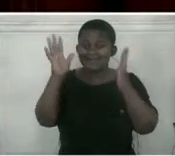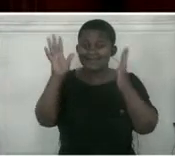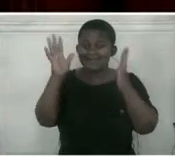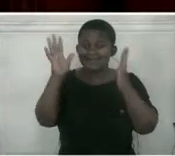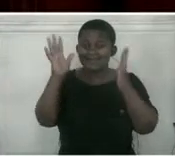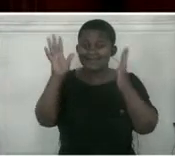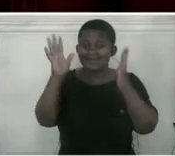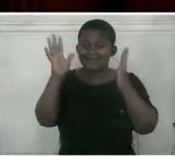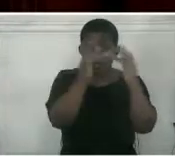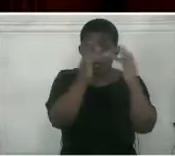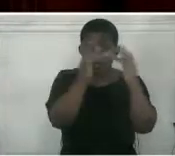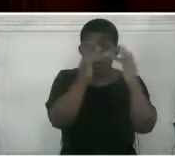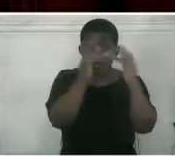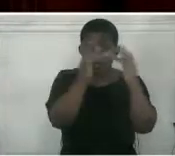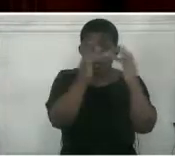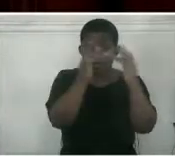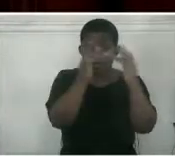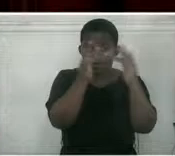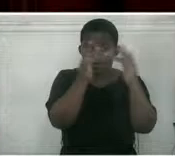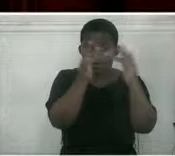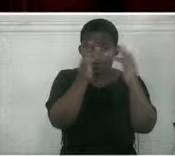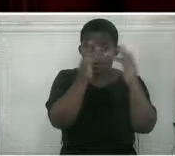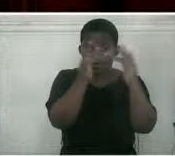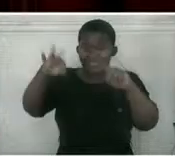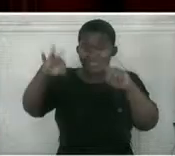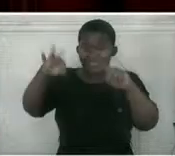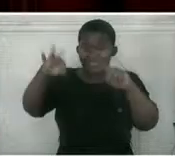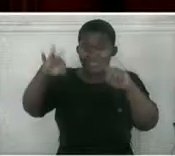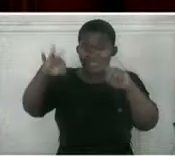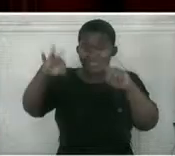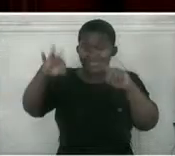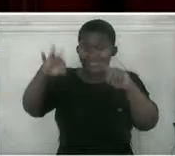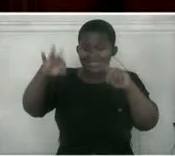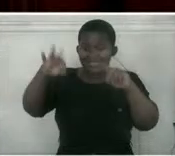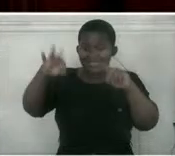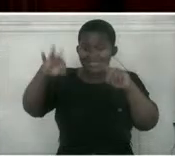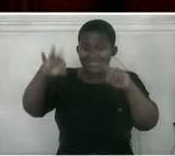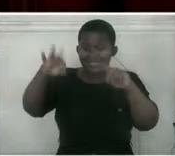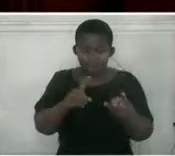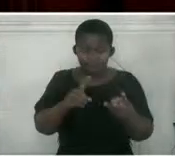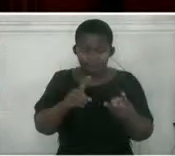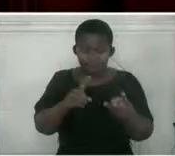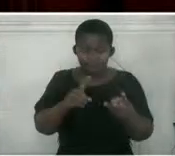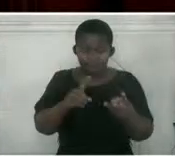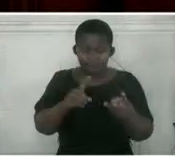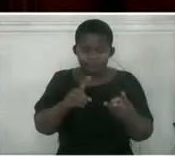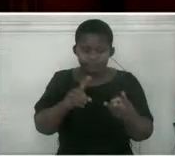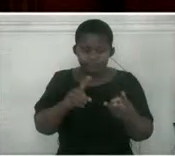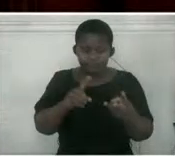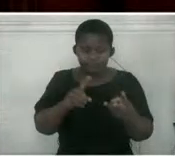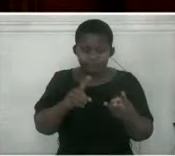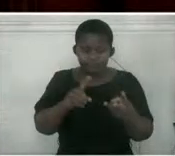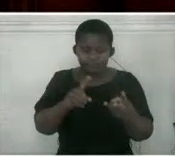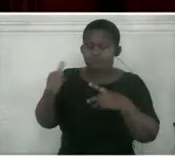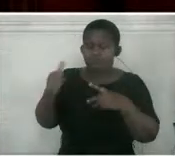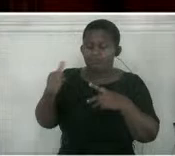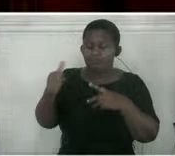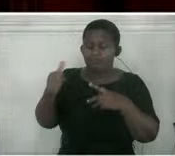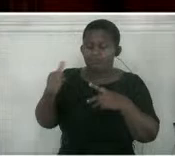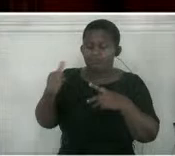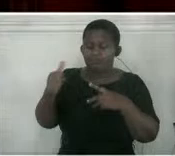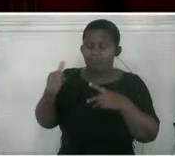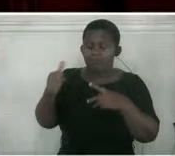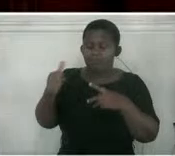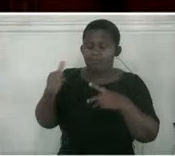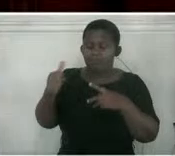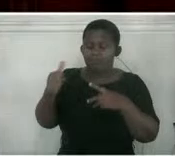been connected, 13 healthcare centers, 74 other government sites.